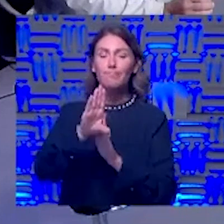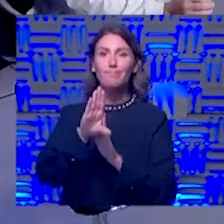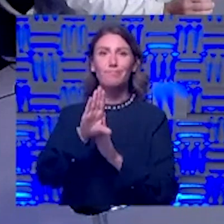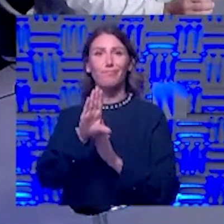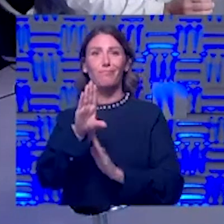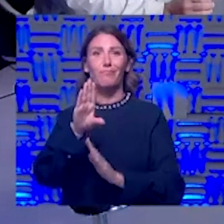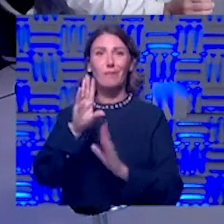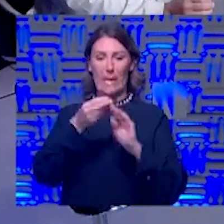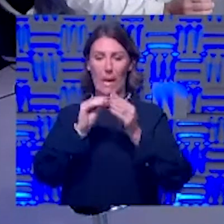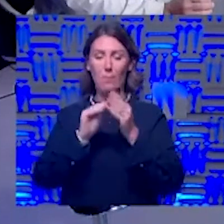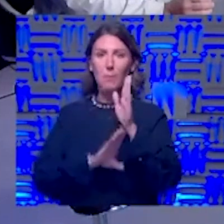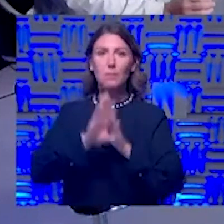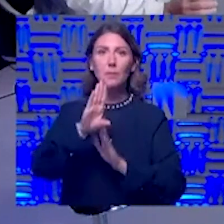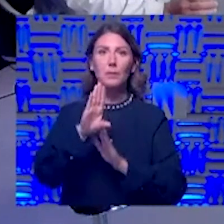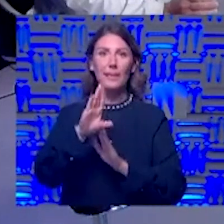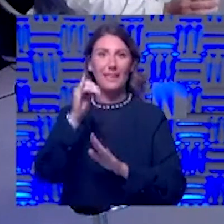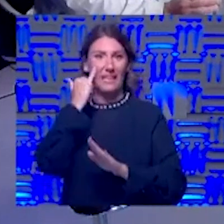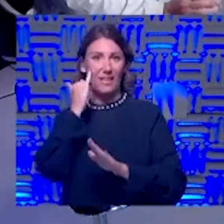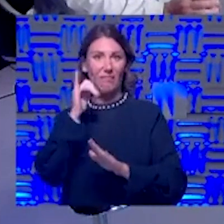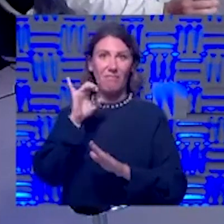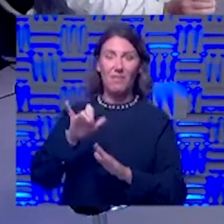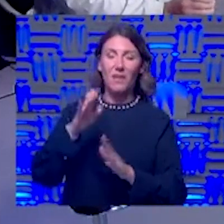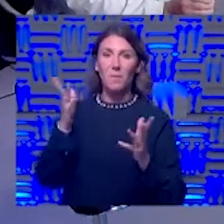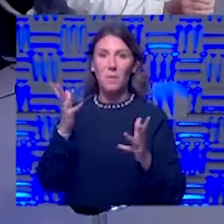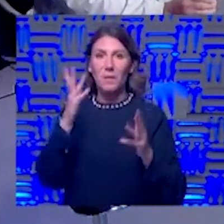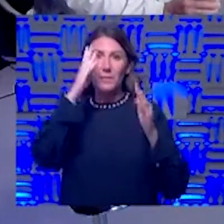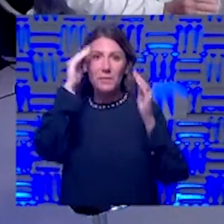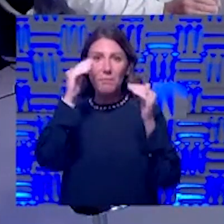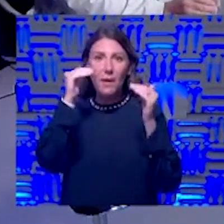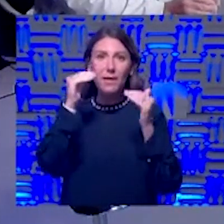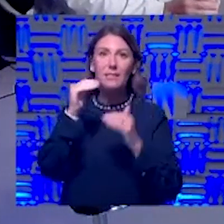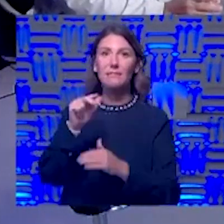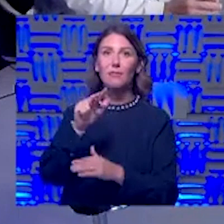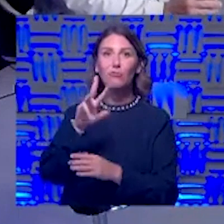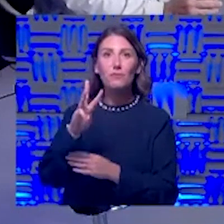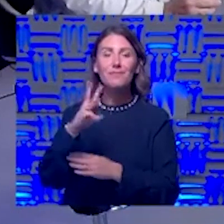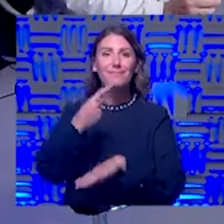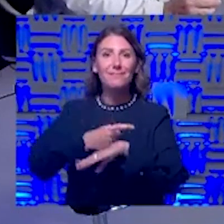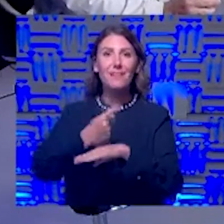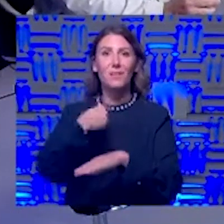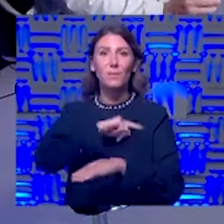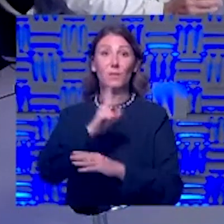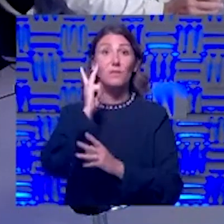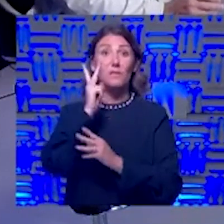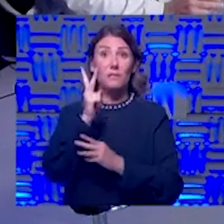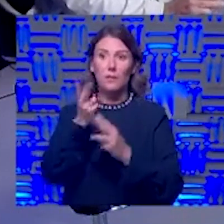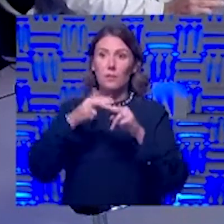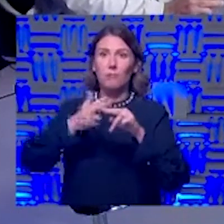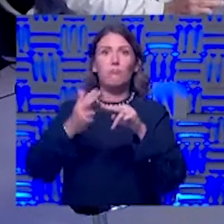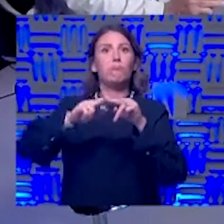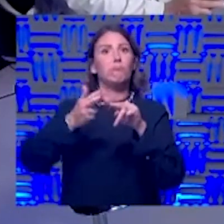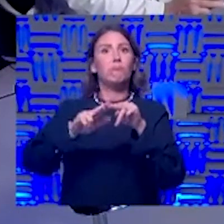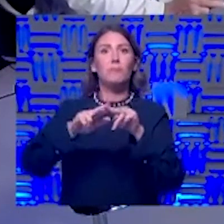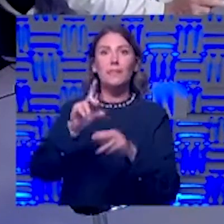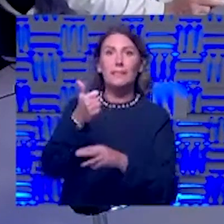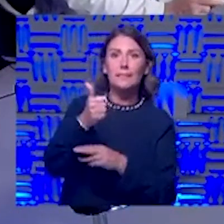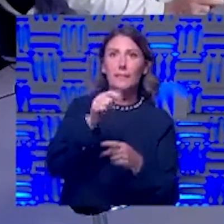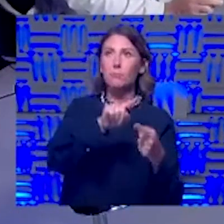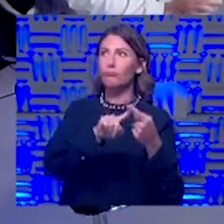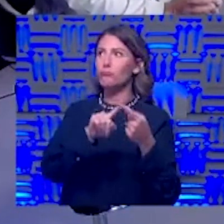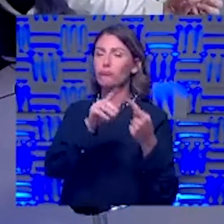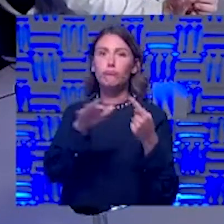talking about. I want to find out a little bit if that's the surge we've been expecting, but there are 36 states that have seen this significant increase, 10, 50% or more.